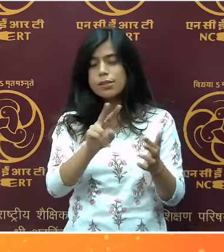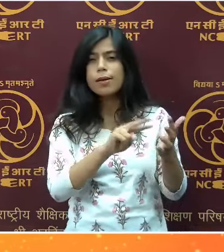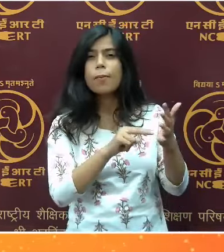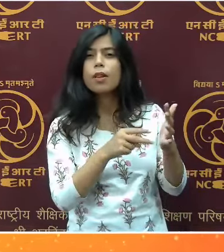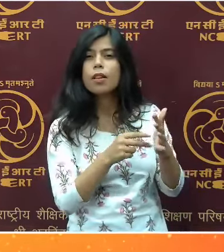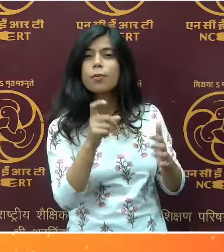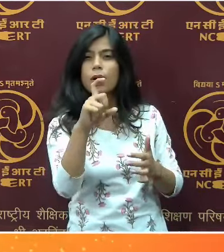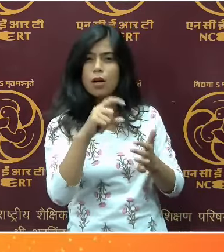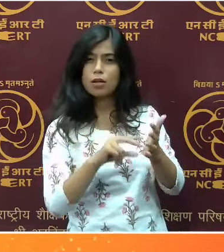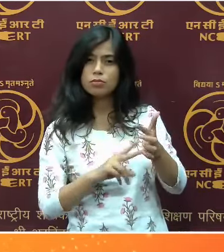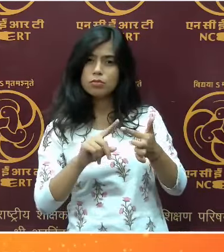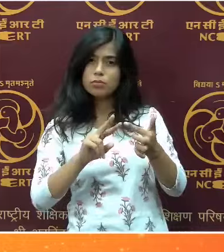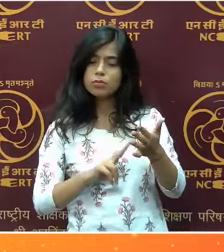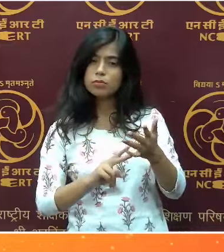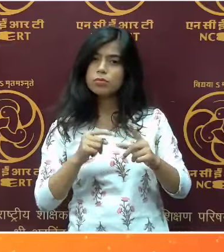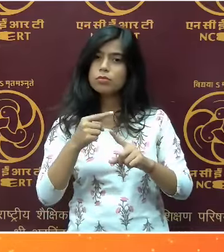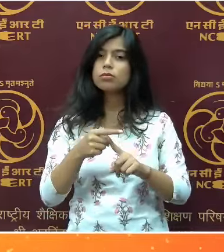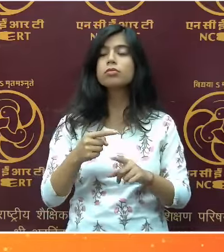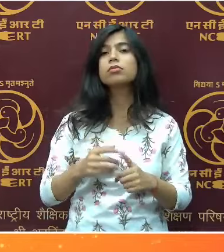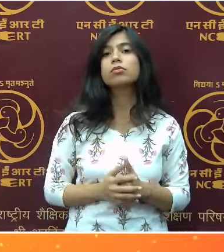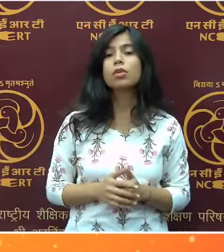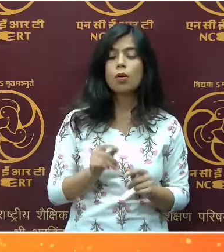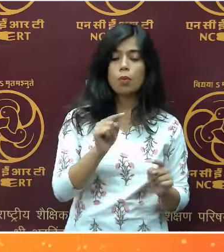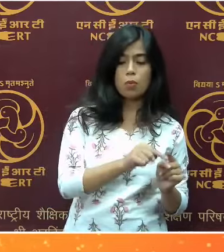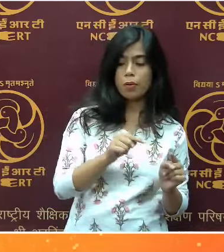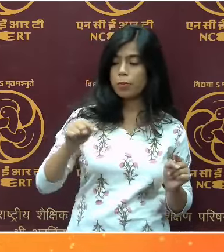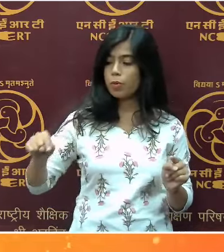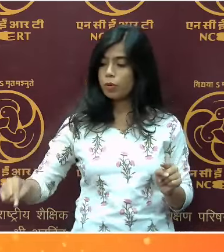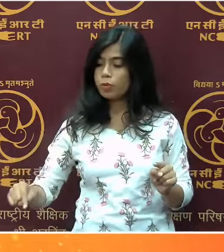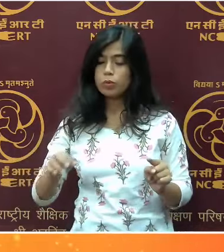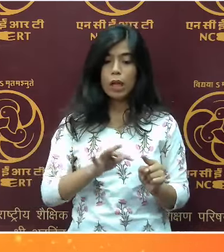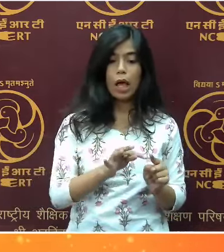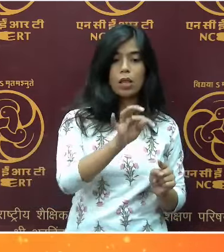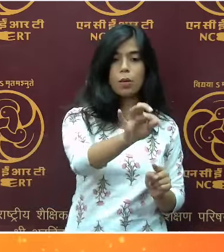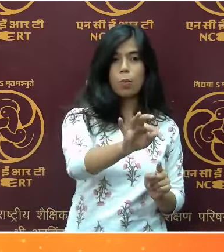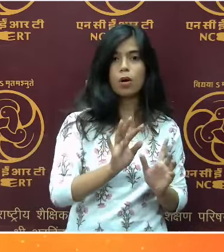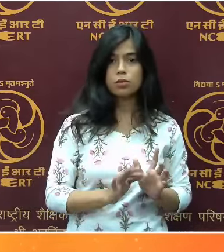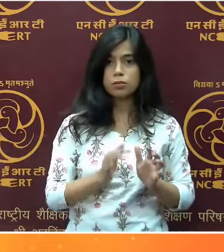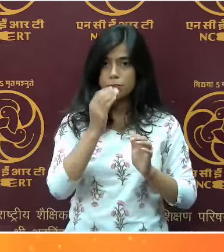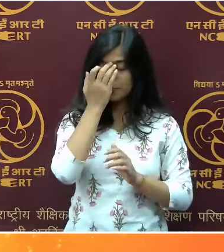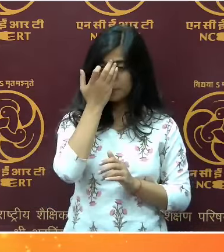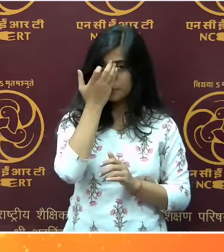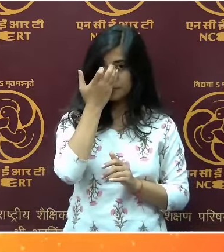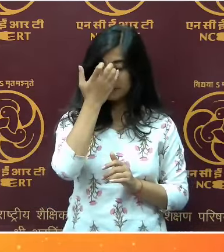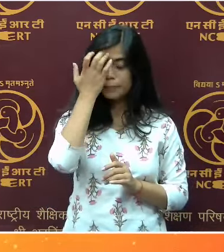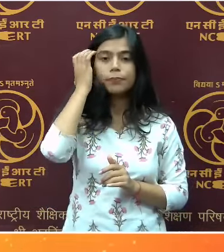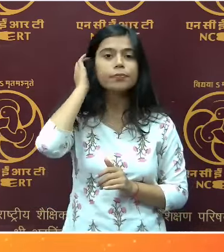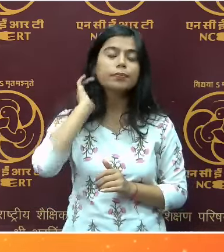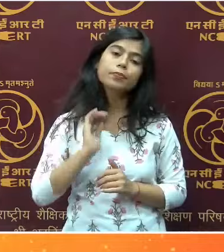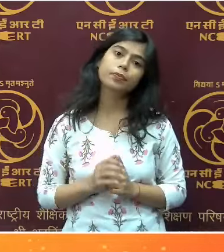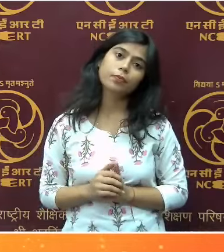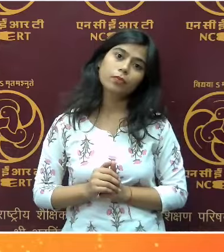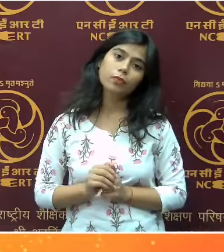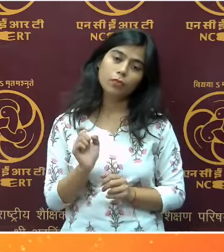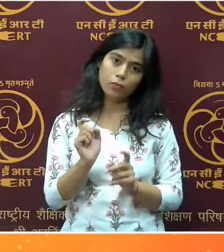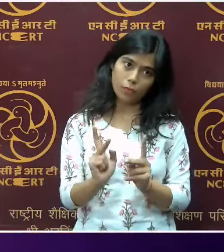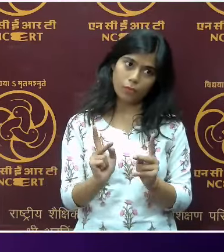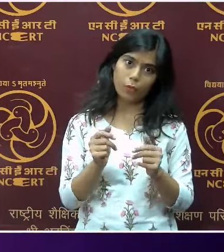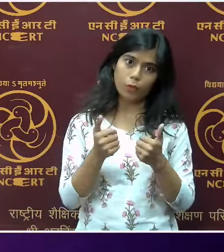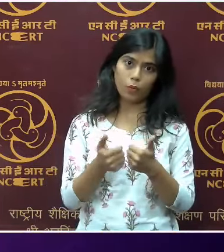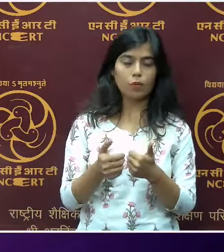electric charges, flow from one point to another point, sir? Yes. Now we learned